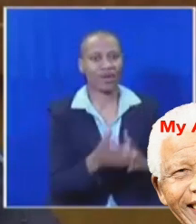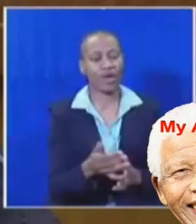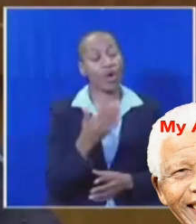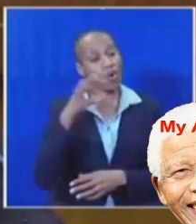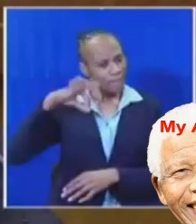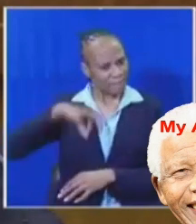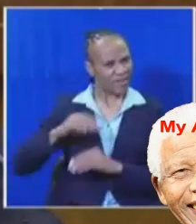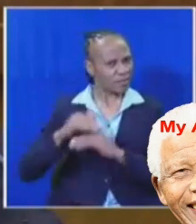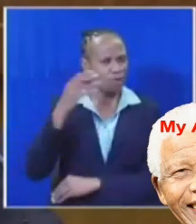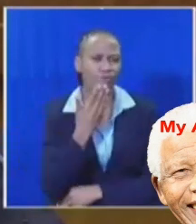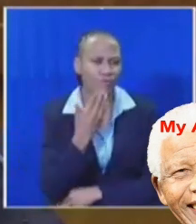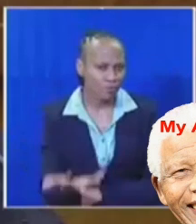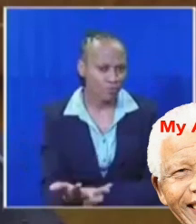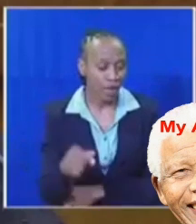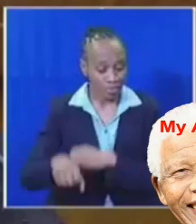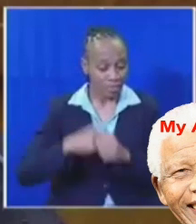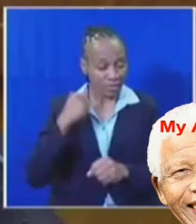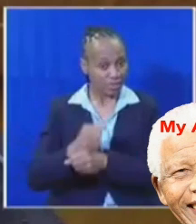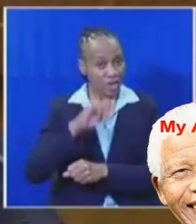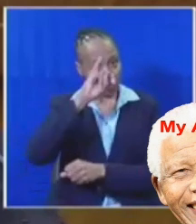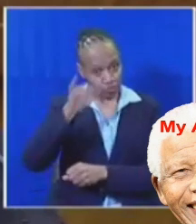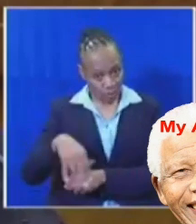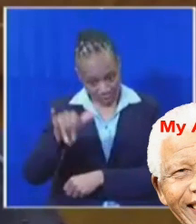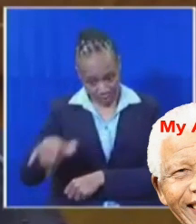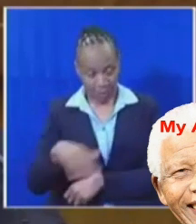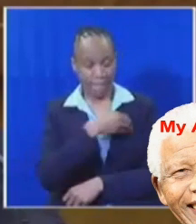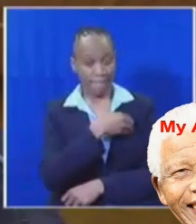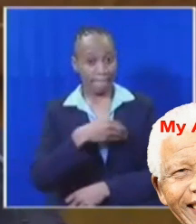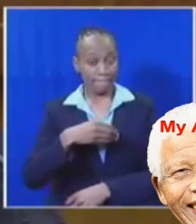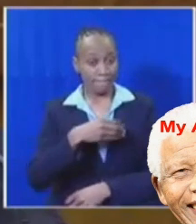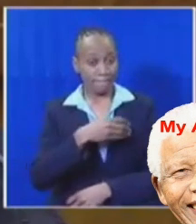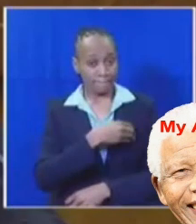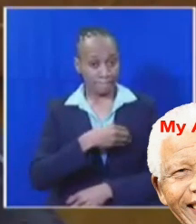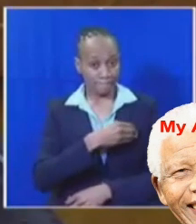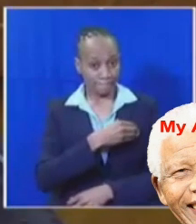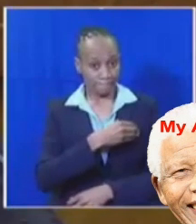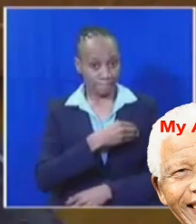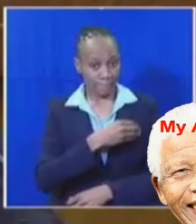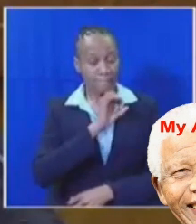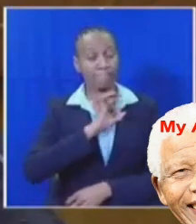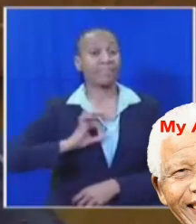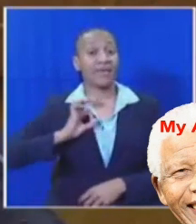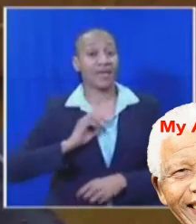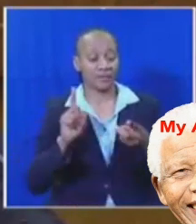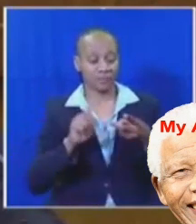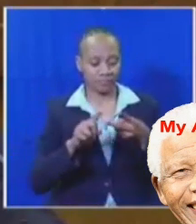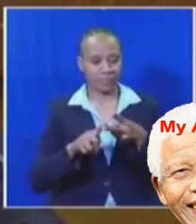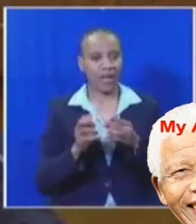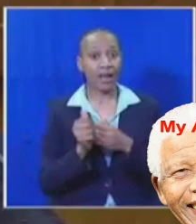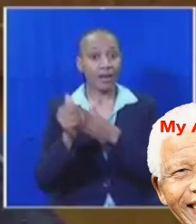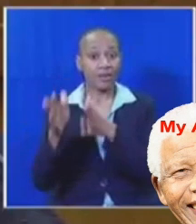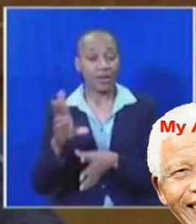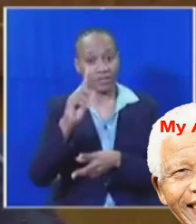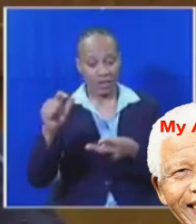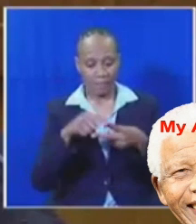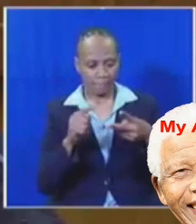of this. In July this year, the mayor of Cape Town and the DA leader at the Western Cape, Ms. Delille, was